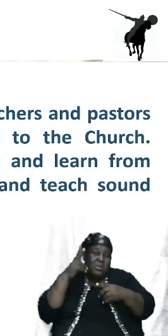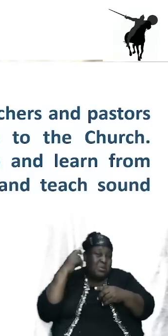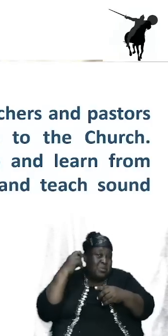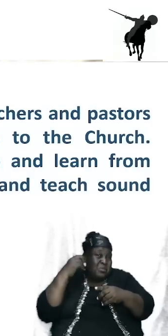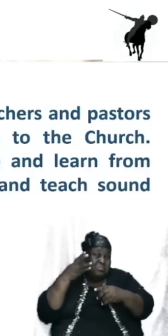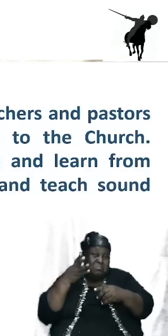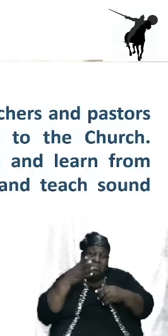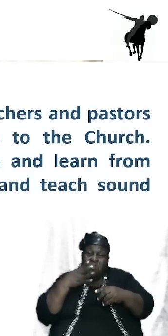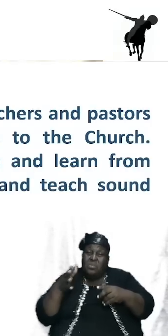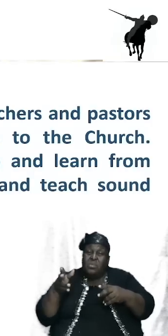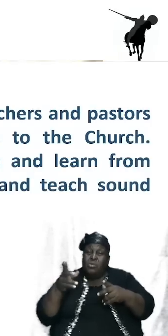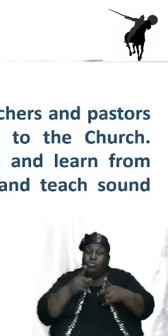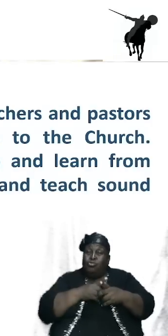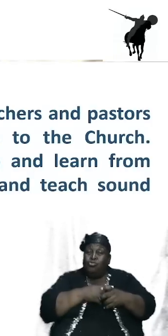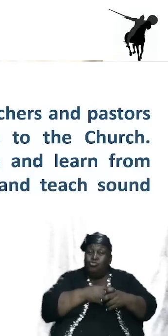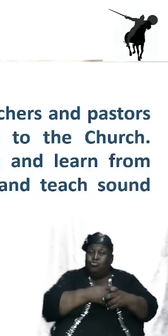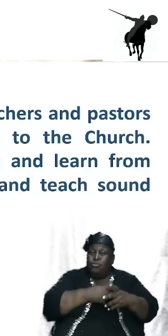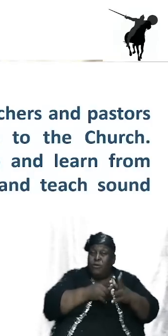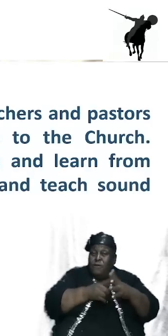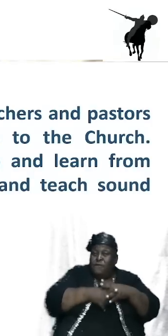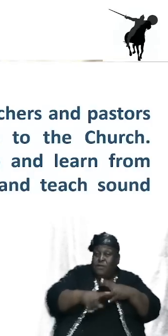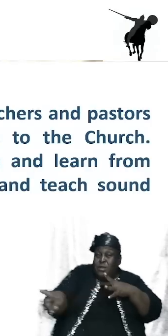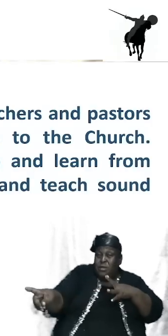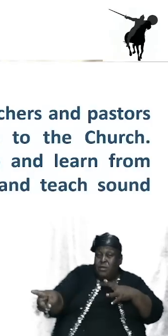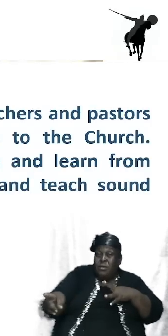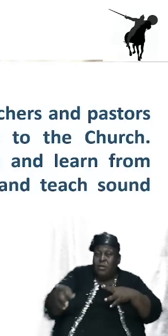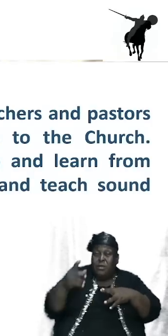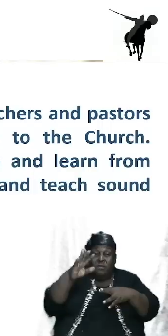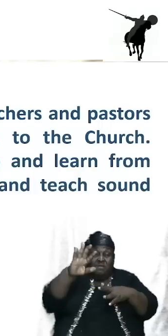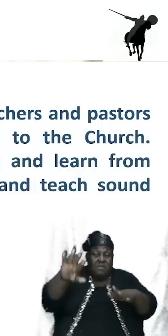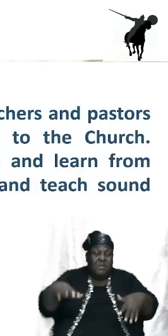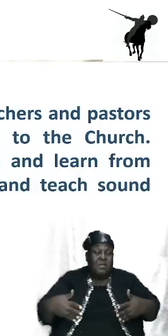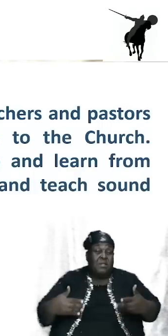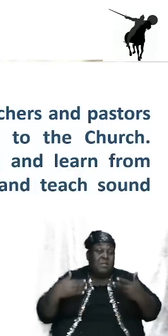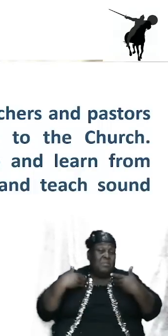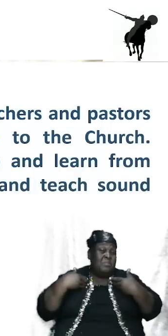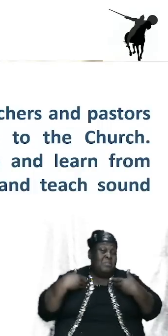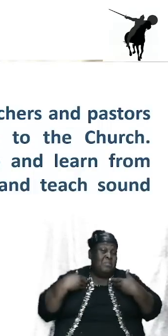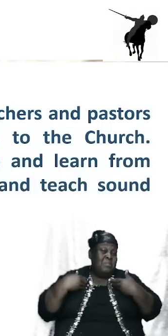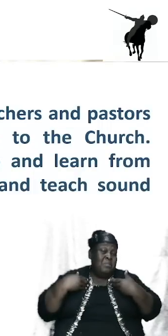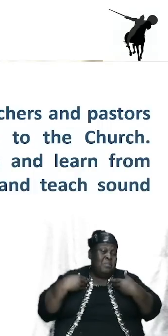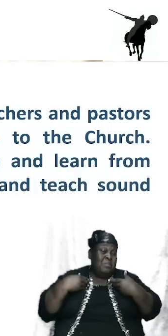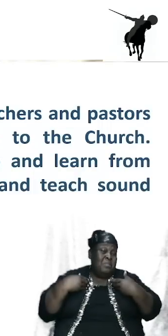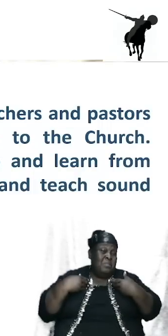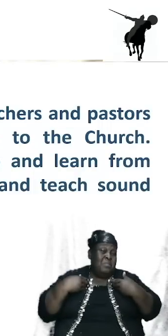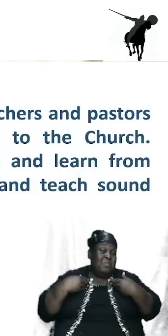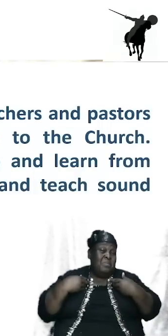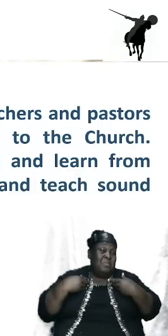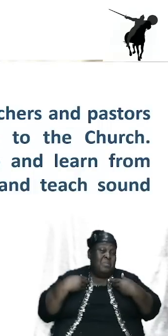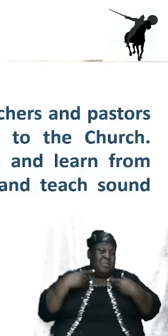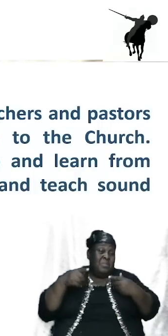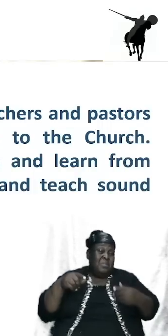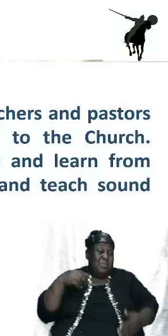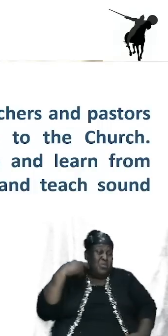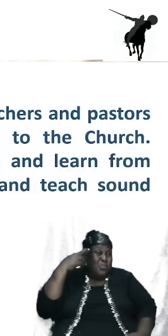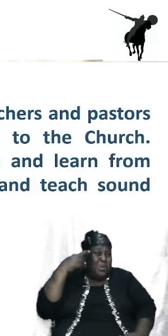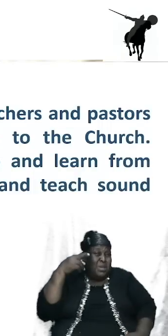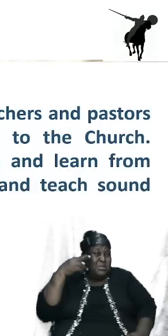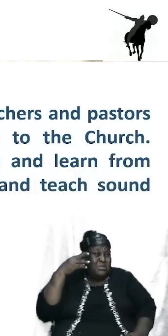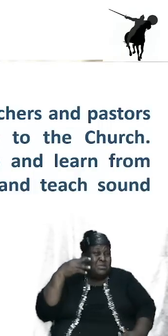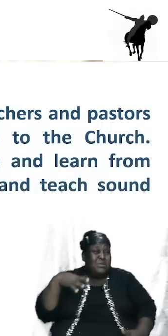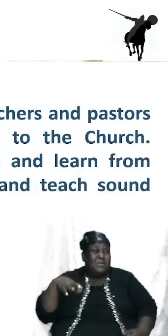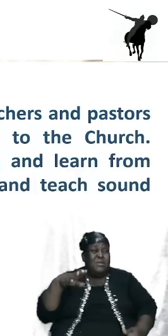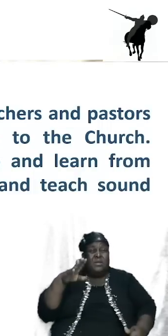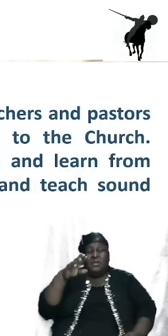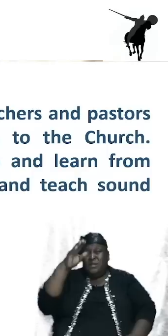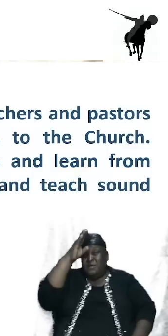life. I said before, as a child of God, we must live in a time where God, you know, one of the reasons why those forefathers